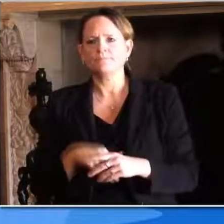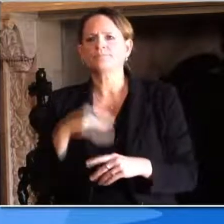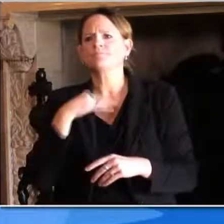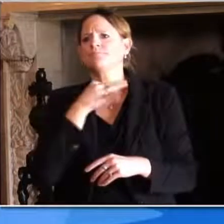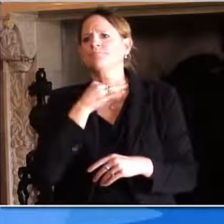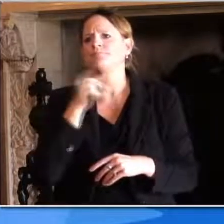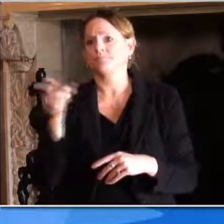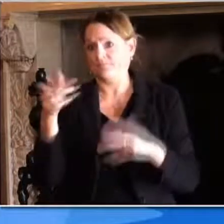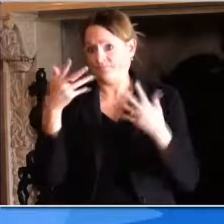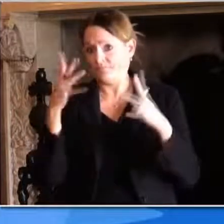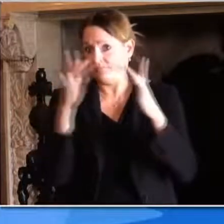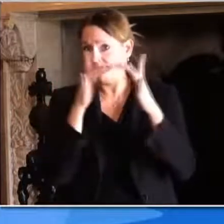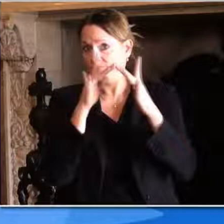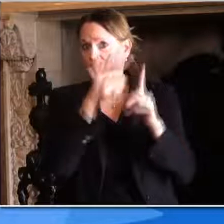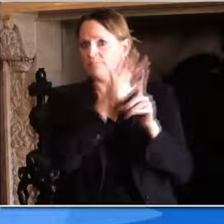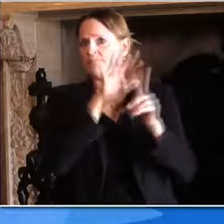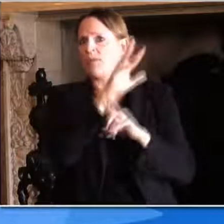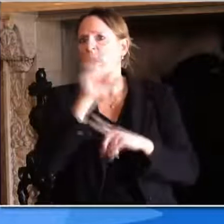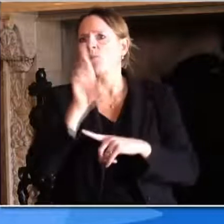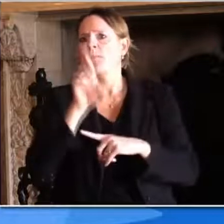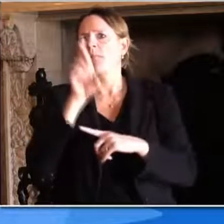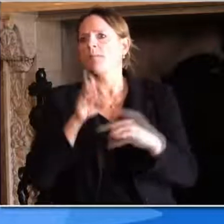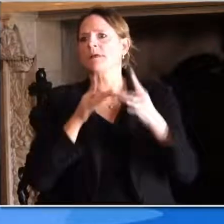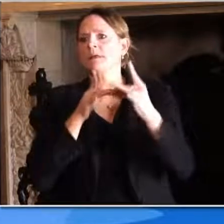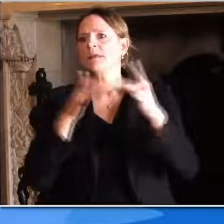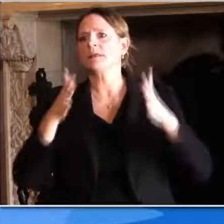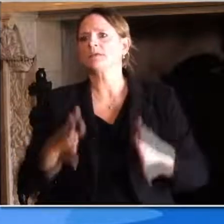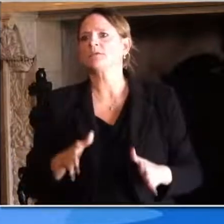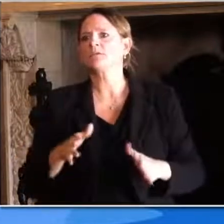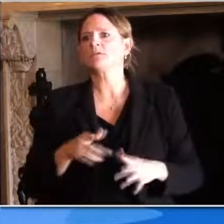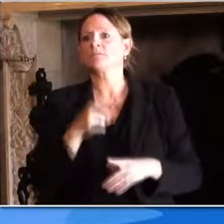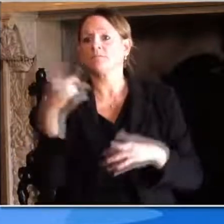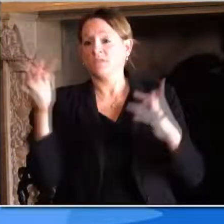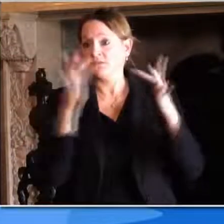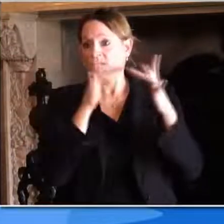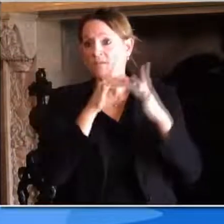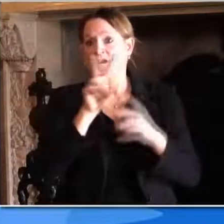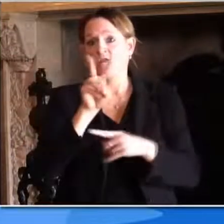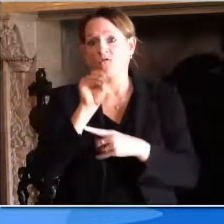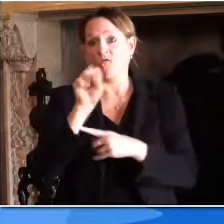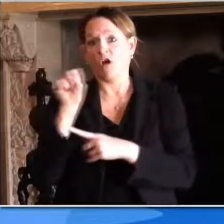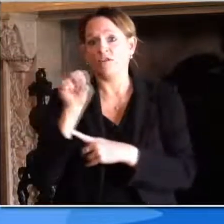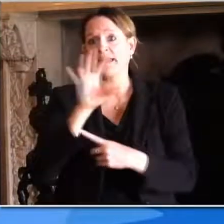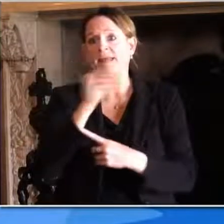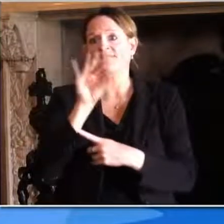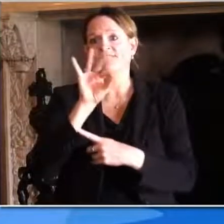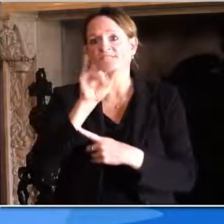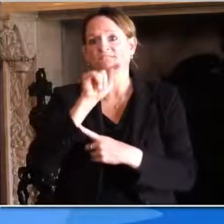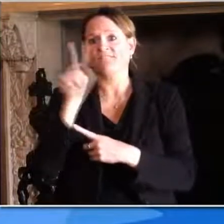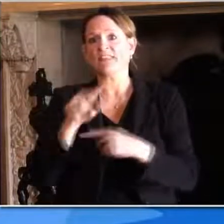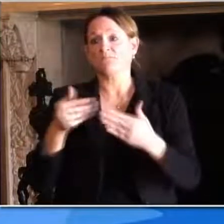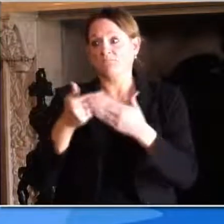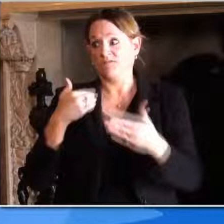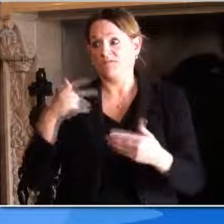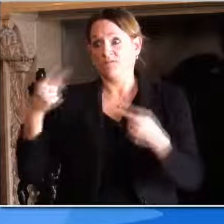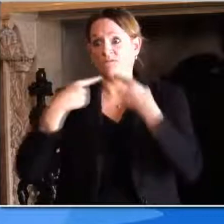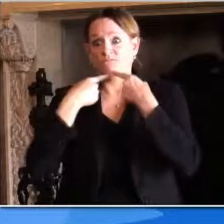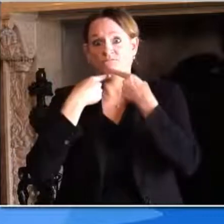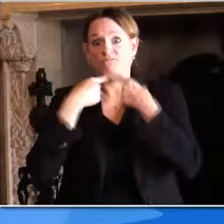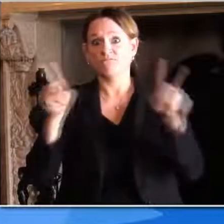you spoke with Voss or Fitzgerald prior to putting out this order, and if so, were you able to come to an agreement about what